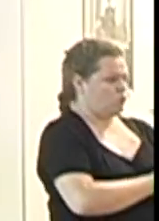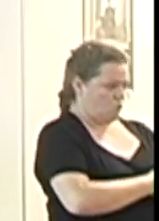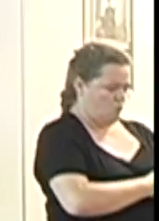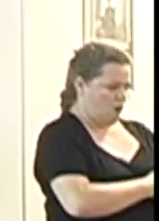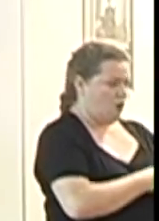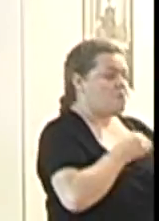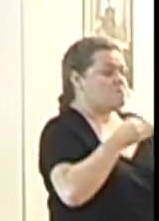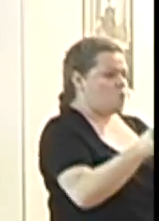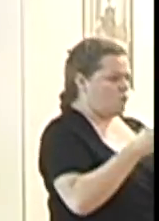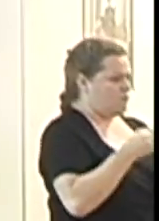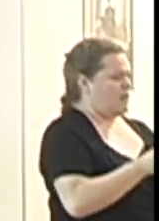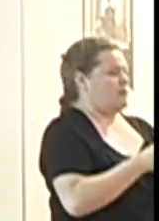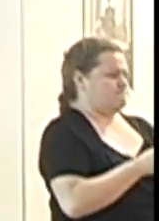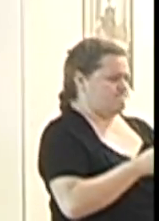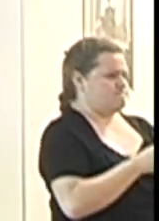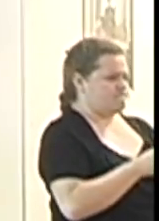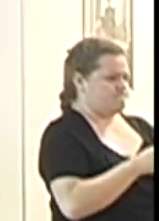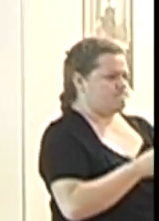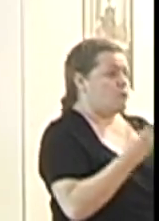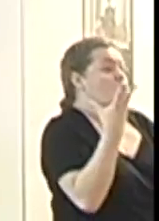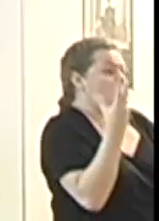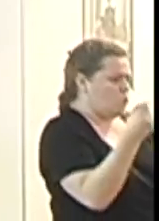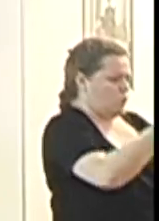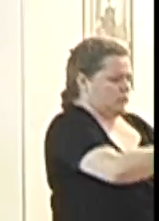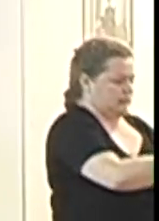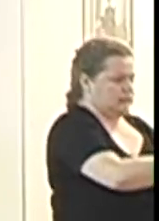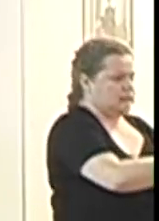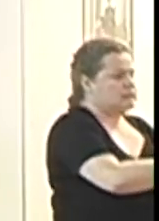a repeated bending at the second knuckles.